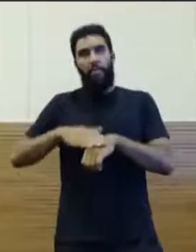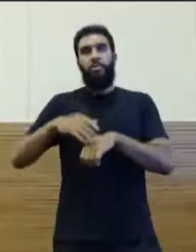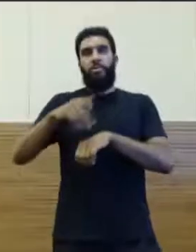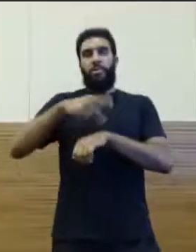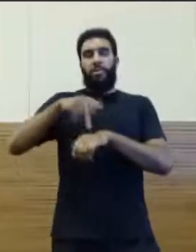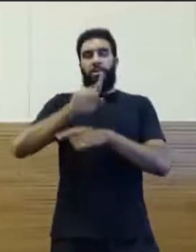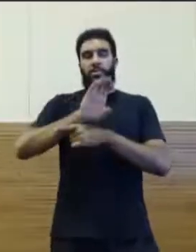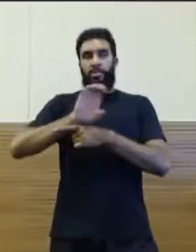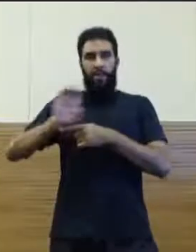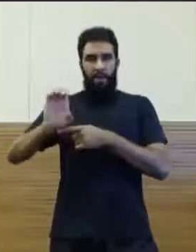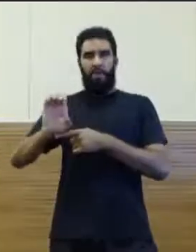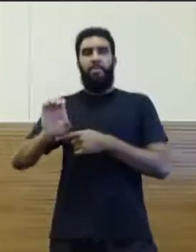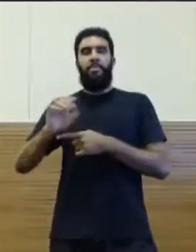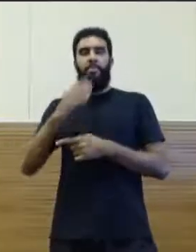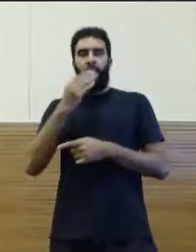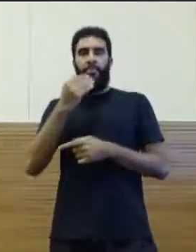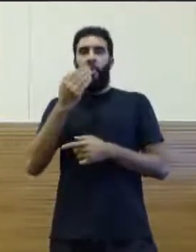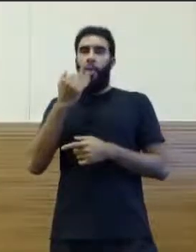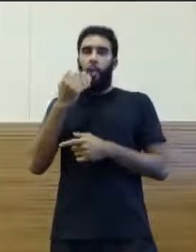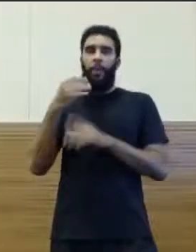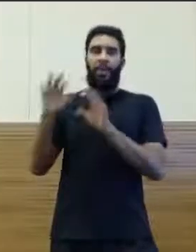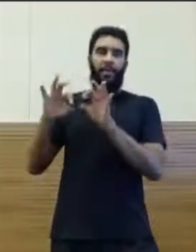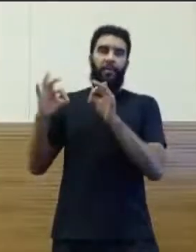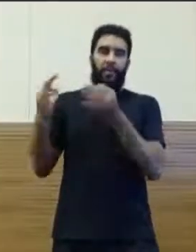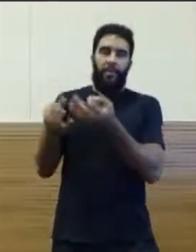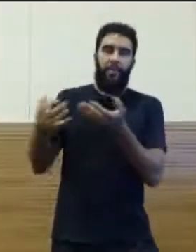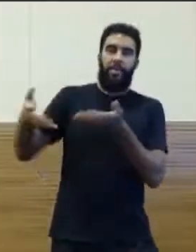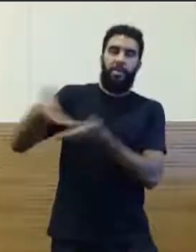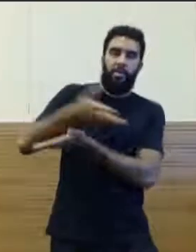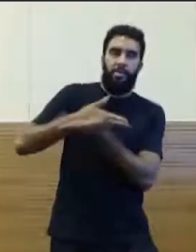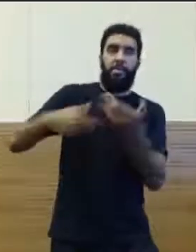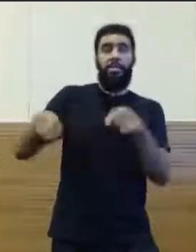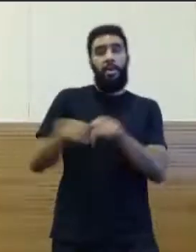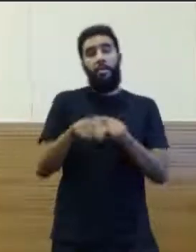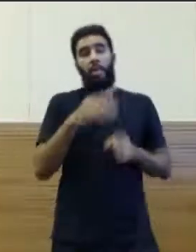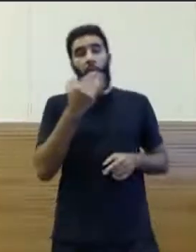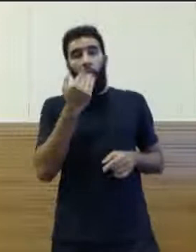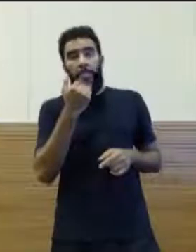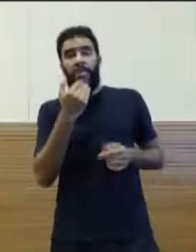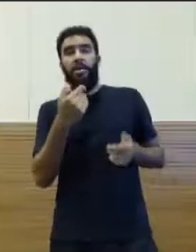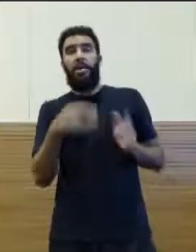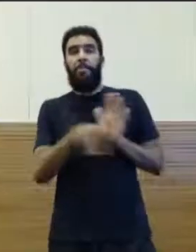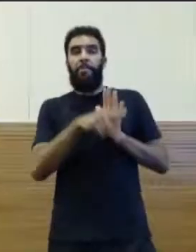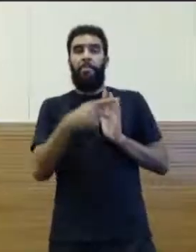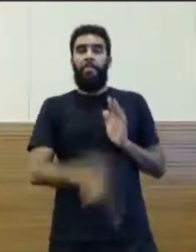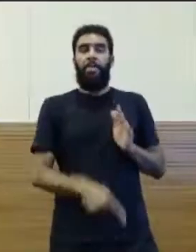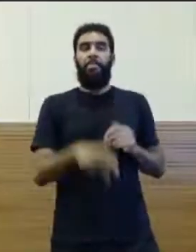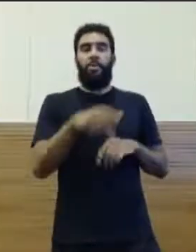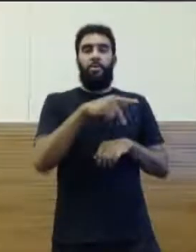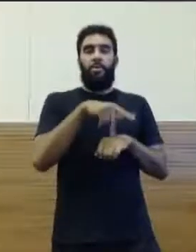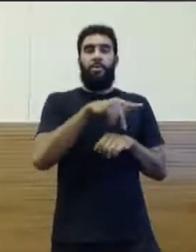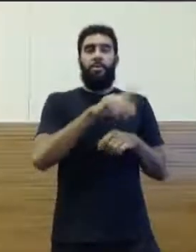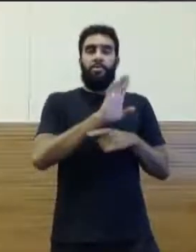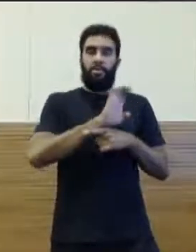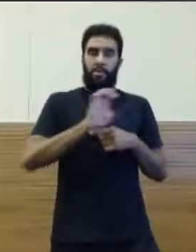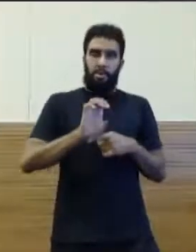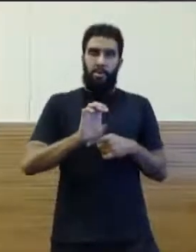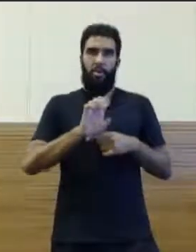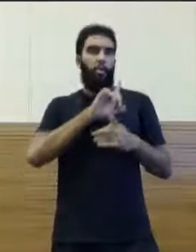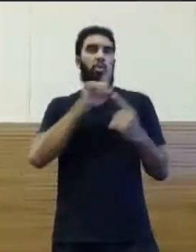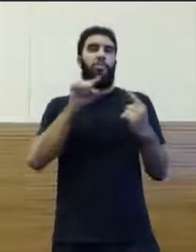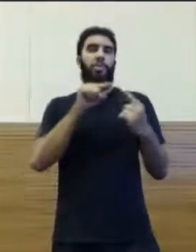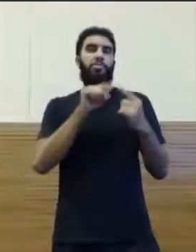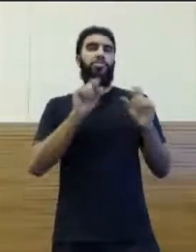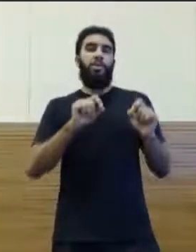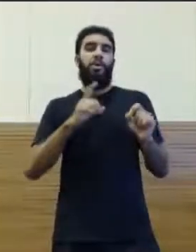of eating foods that are specific of our country, eating in family with the objective that